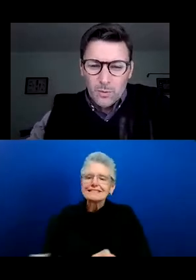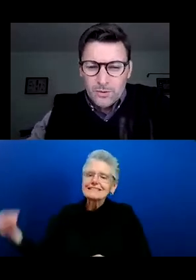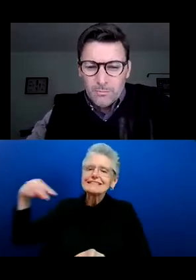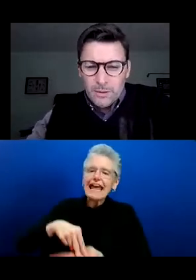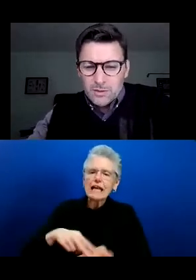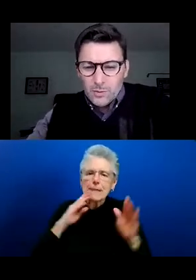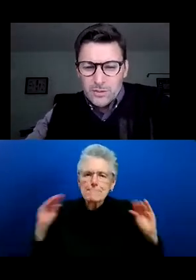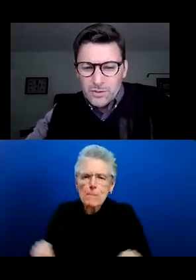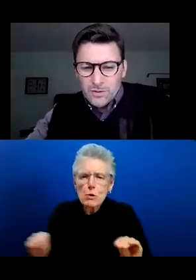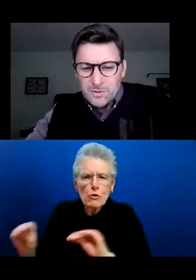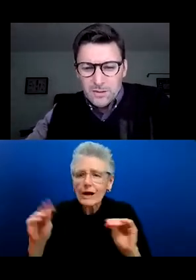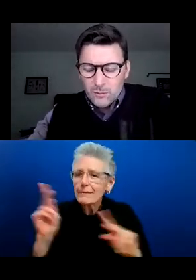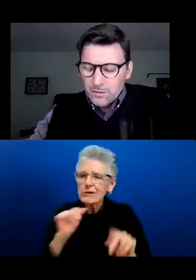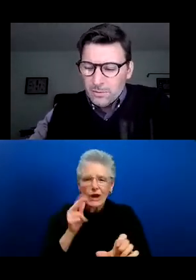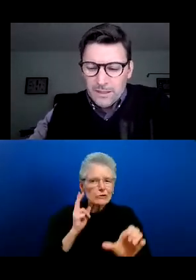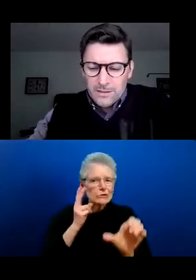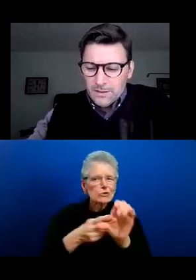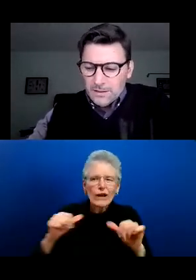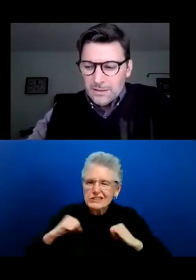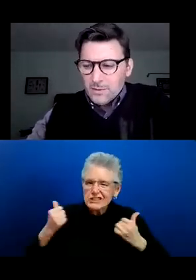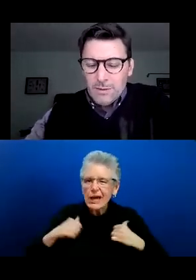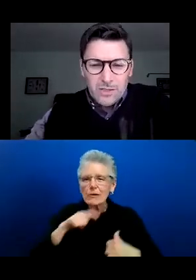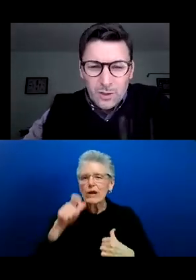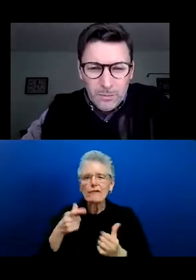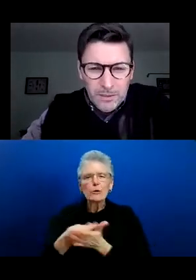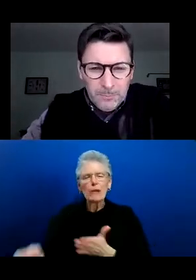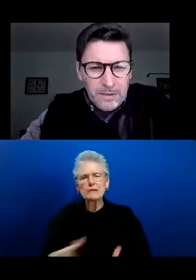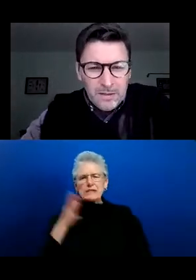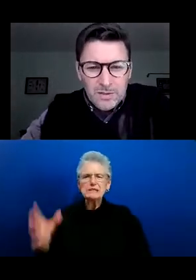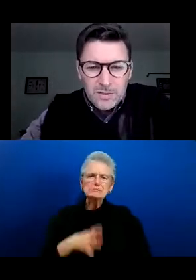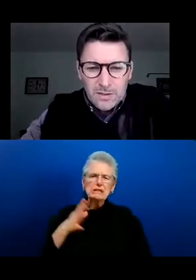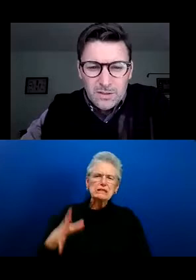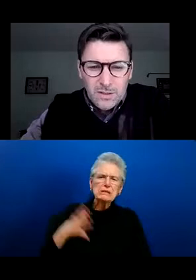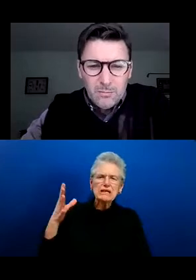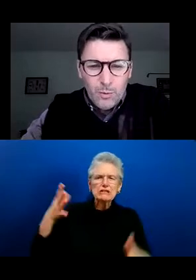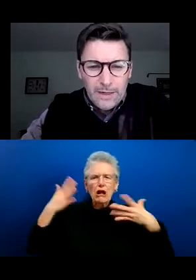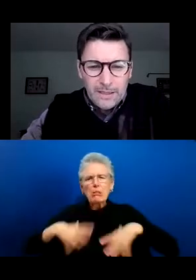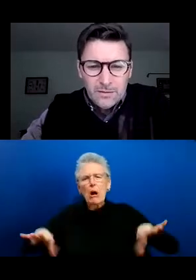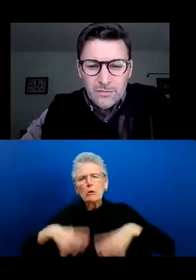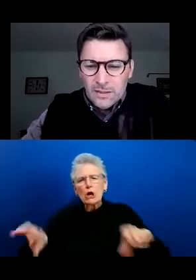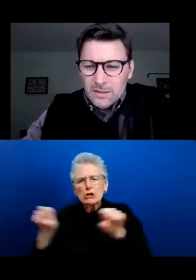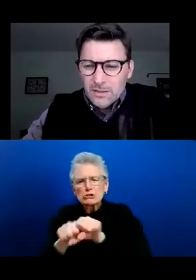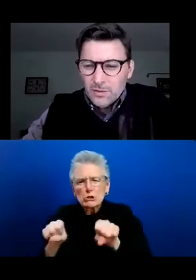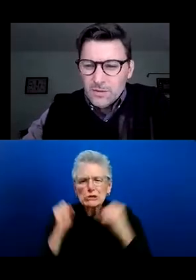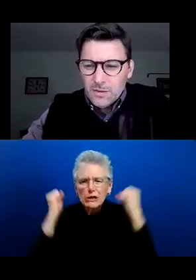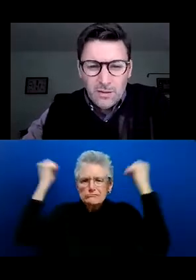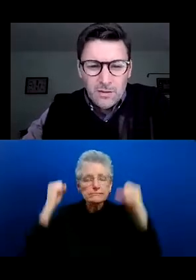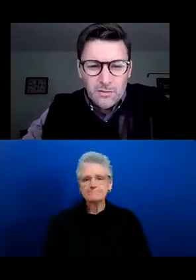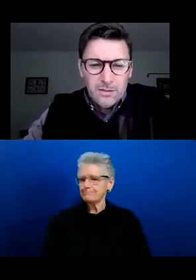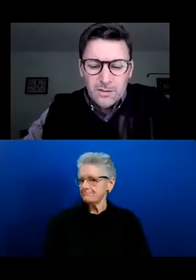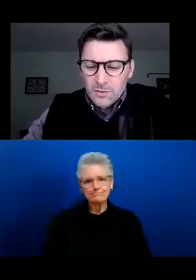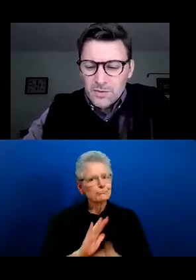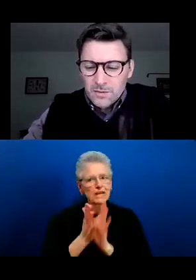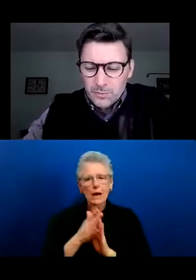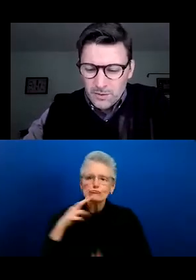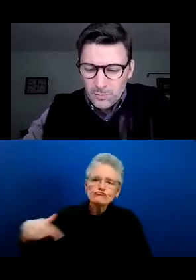people don't need to join gyms. They don't need to buy special equipment. They just need to get more active, increasing the heart